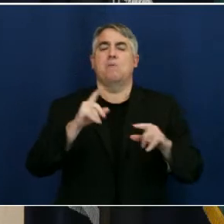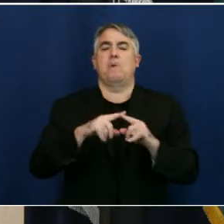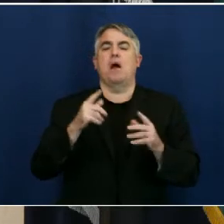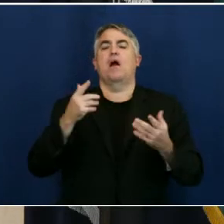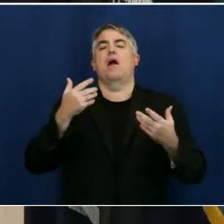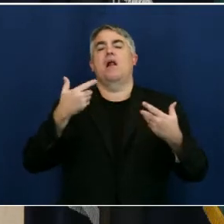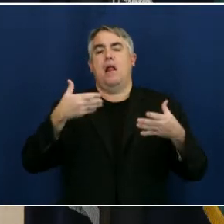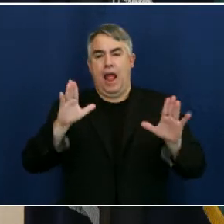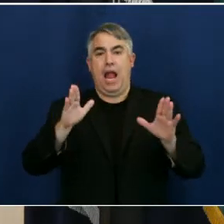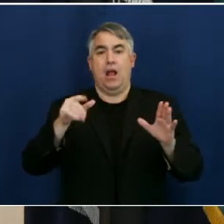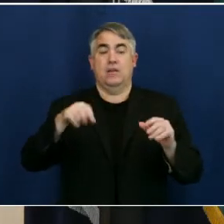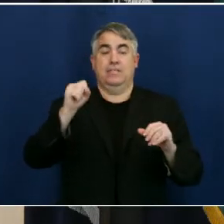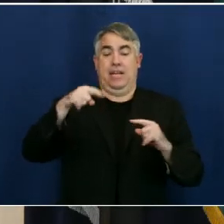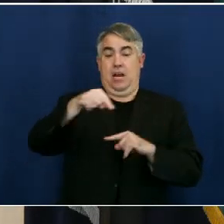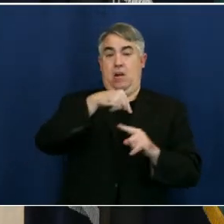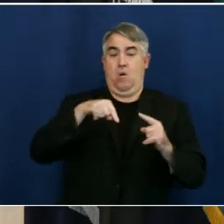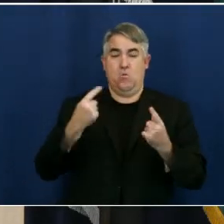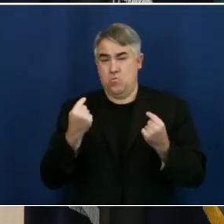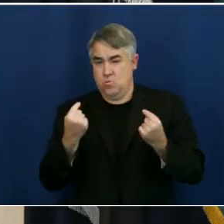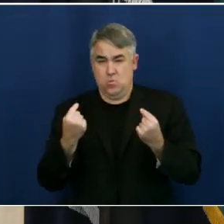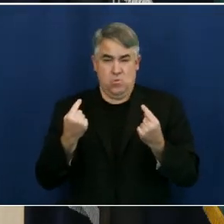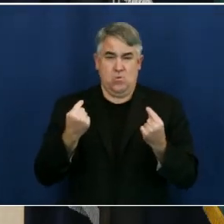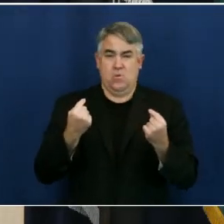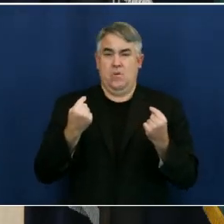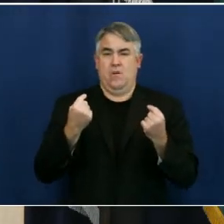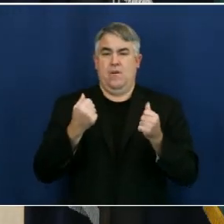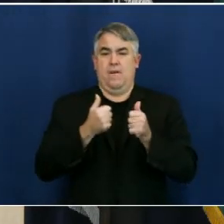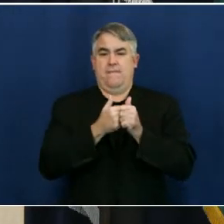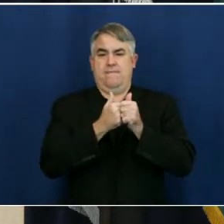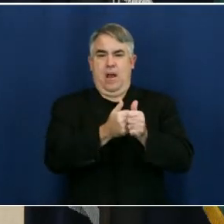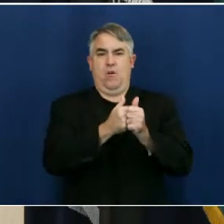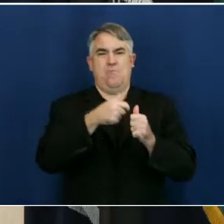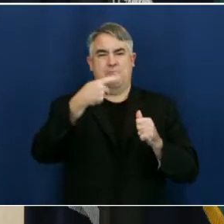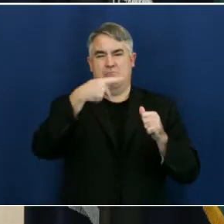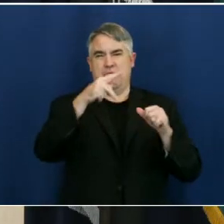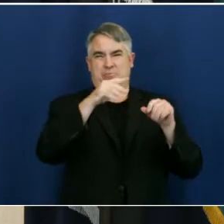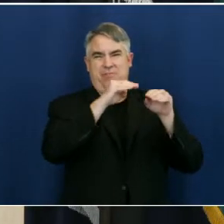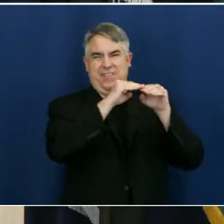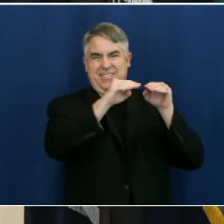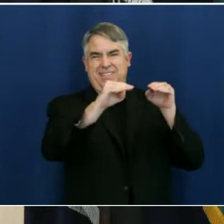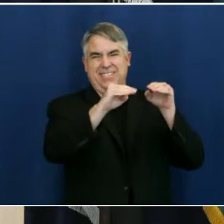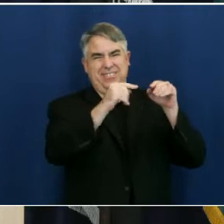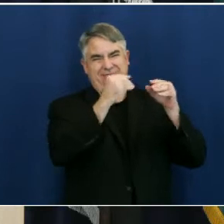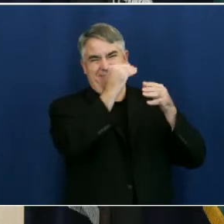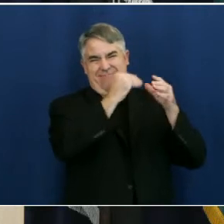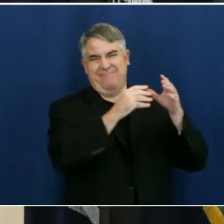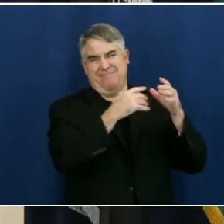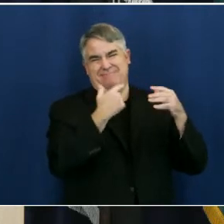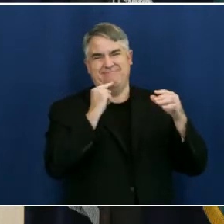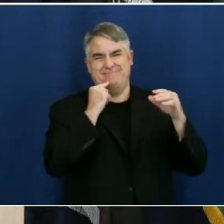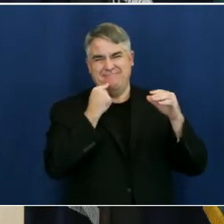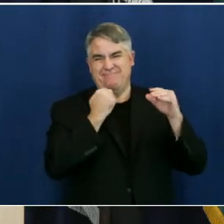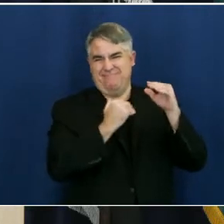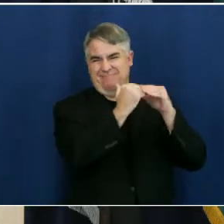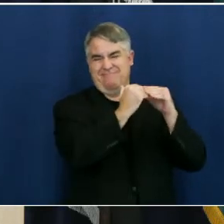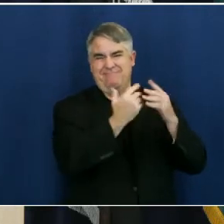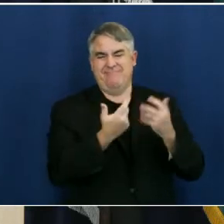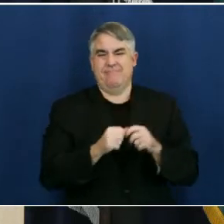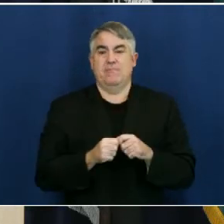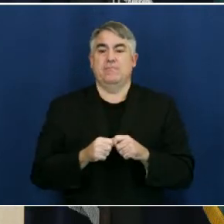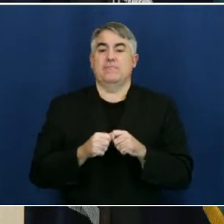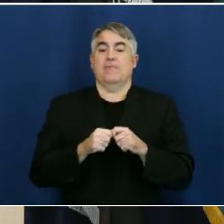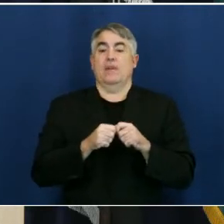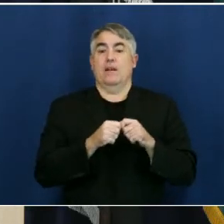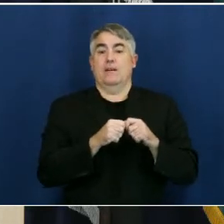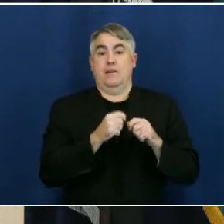will return to the purple tier. That is the entity that we were in prior to the regional stay-at-home